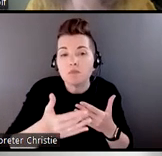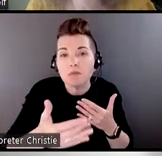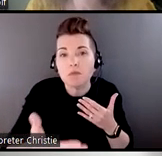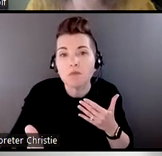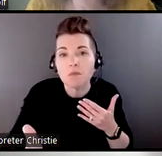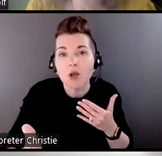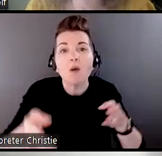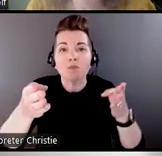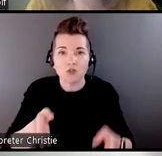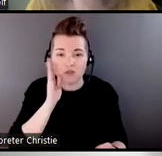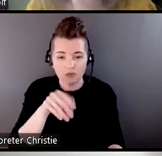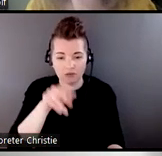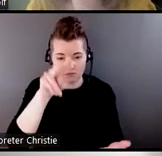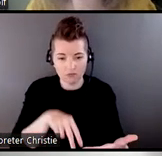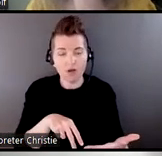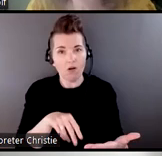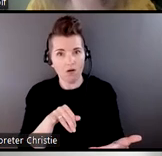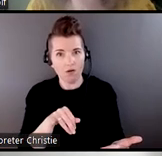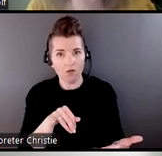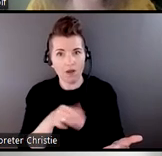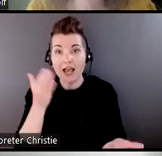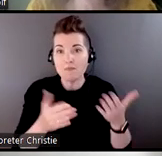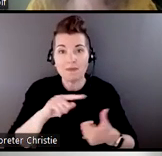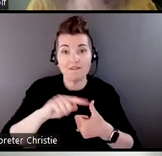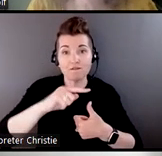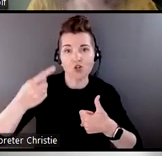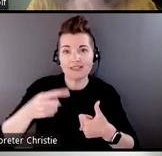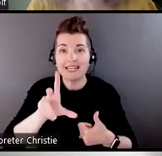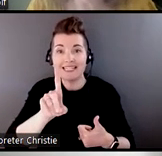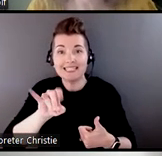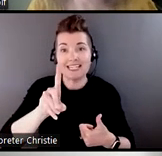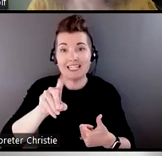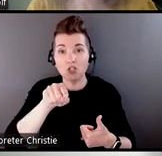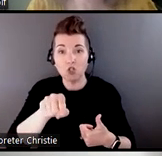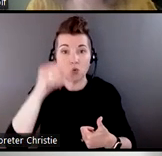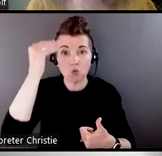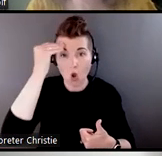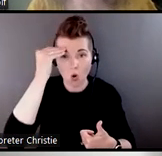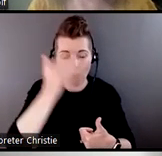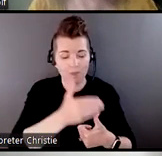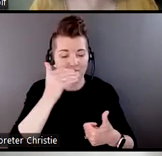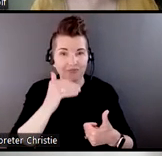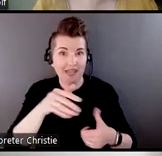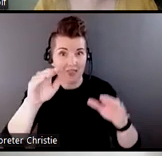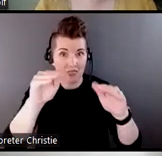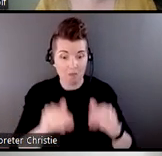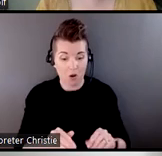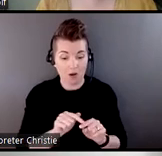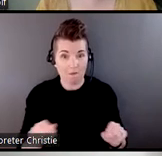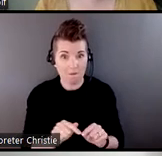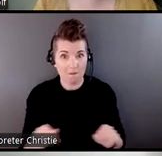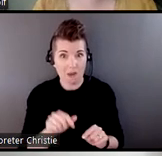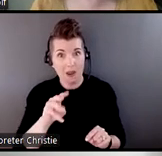one that is a, did you know, with an interesting statistic. And then at the bottom, Media Literacy Week is coming up. Here's what we have